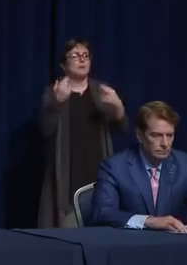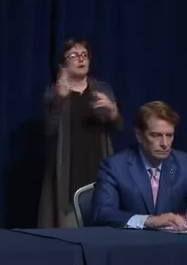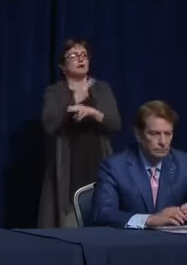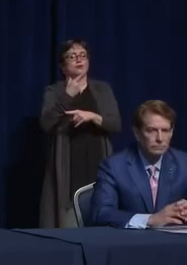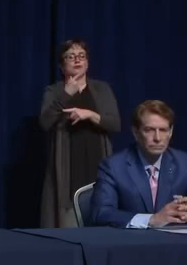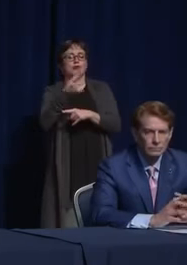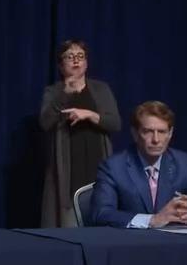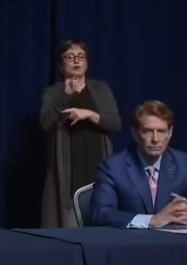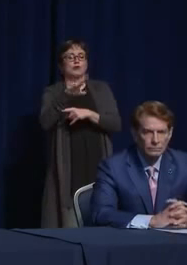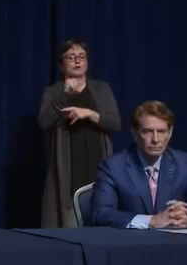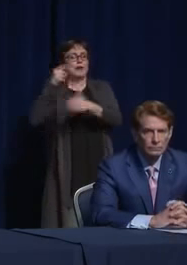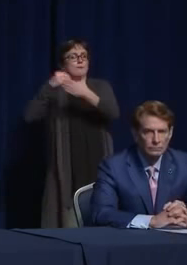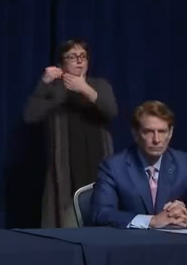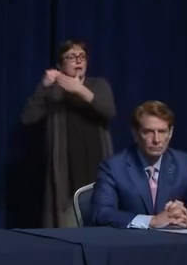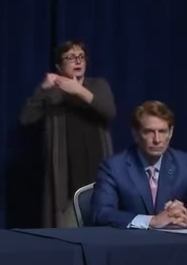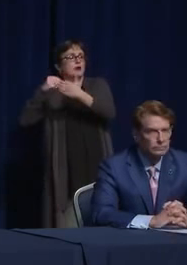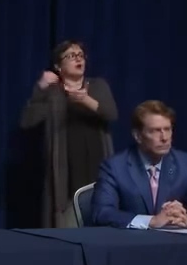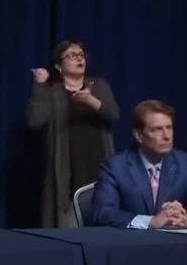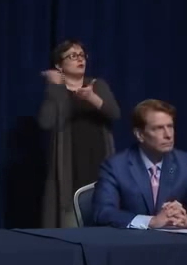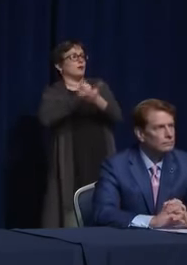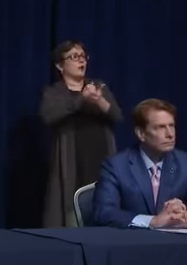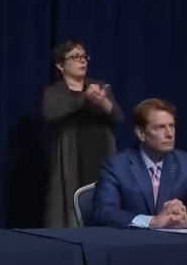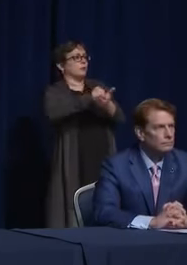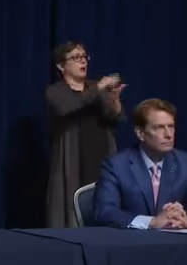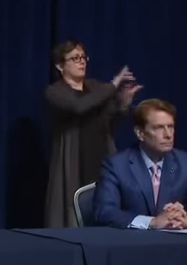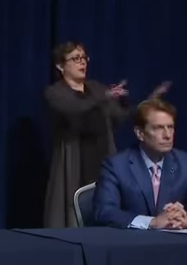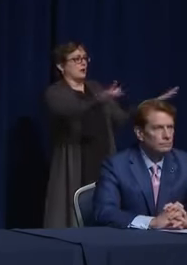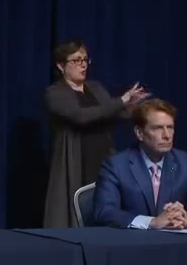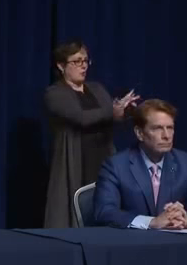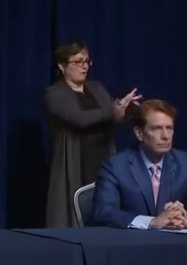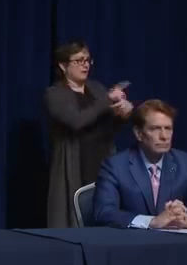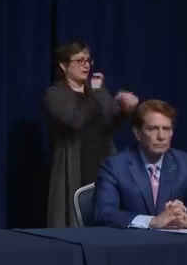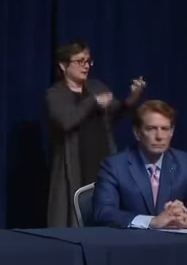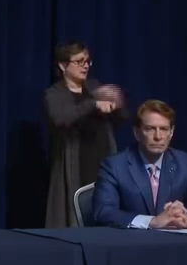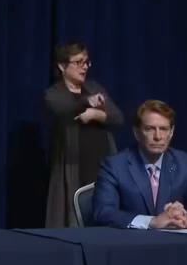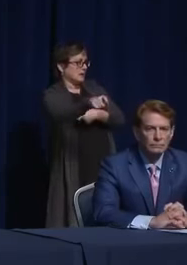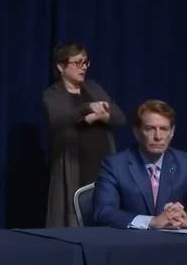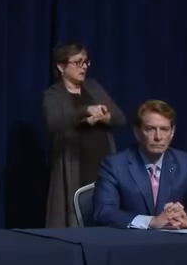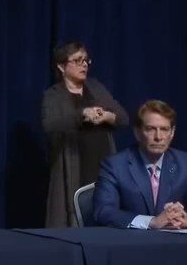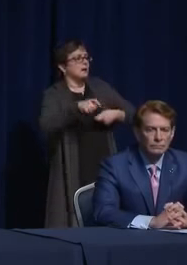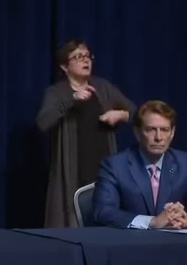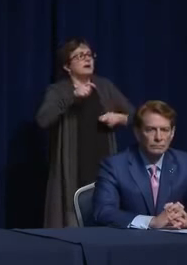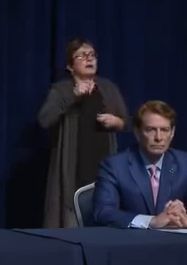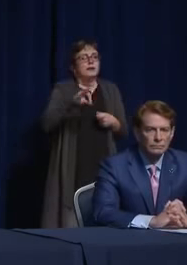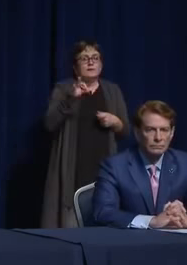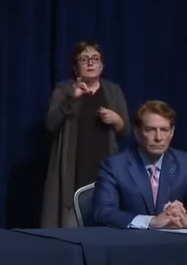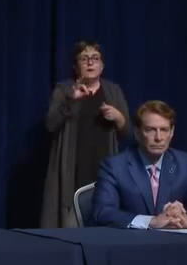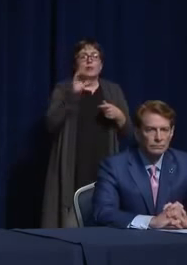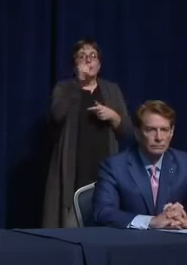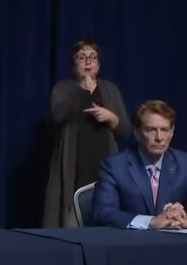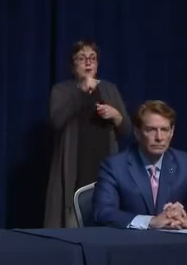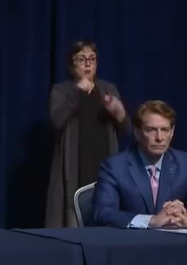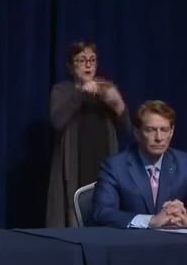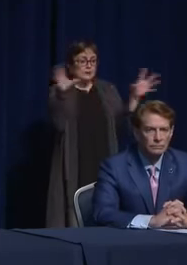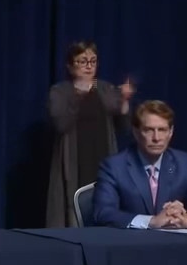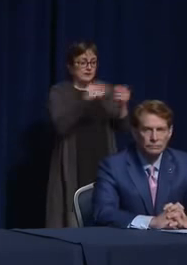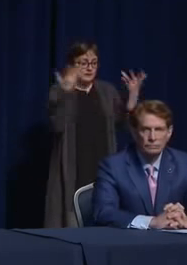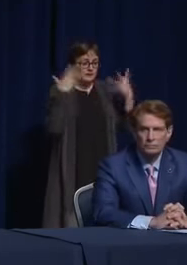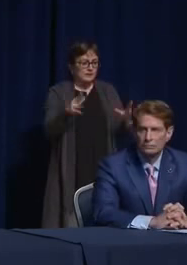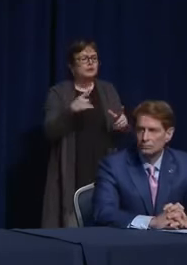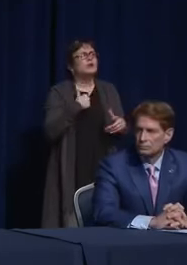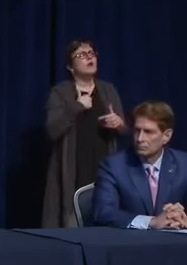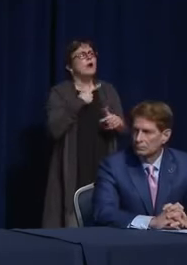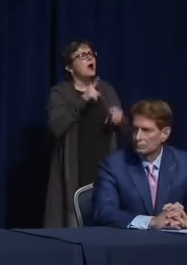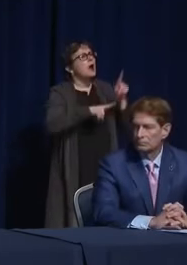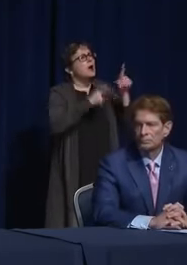later on. If anybody's got in particular questions after we break today, Dan Kelly's your man off to stage left. As I said Tuesday,